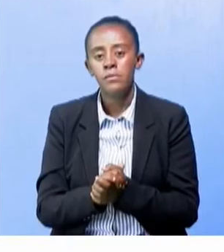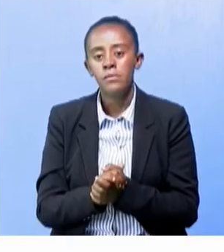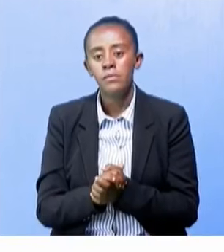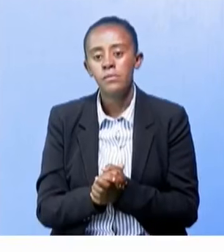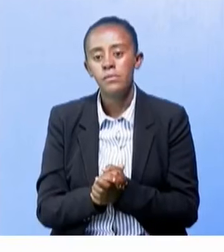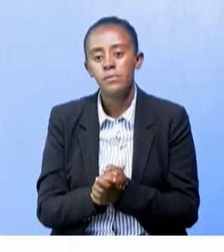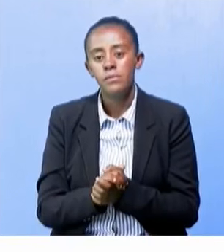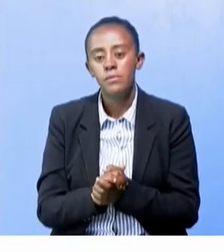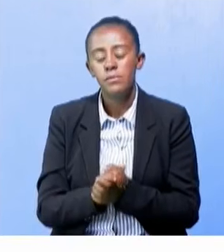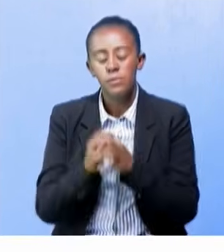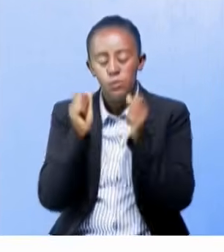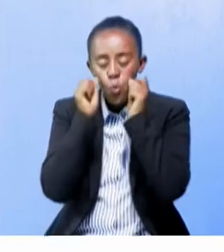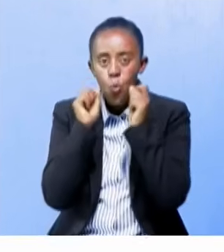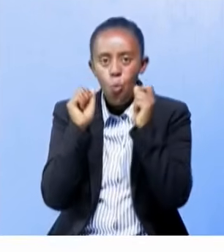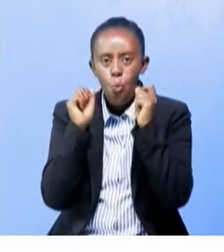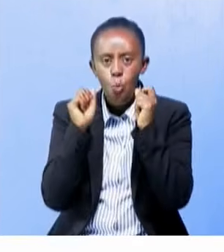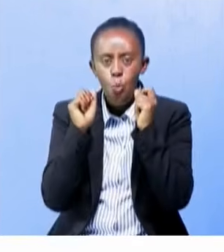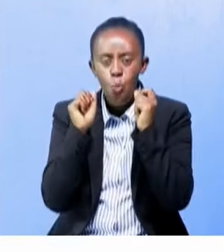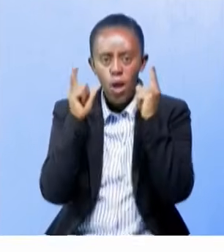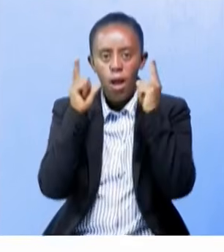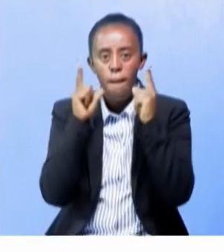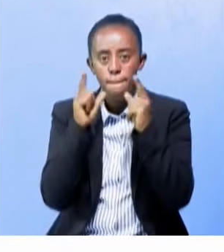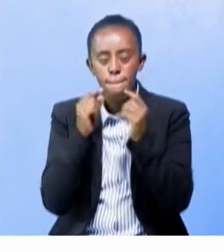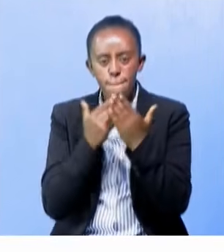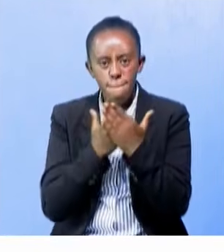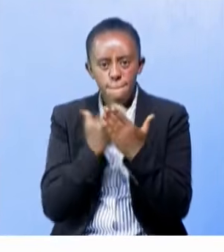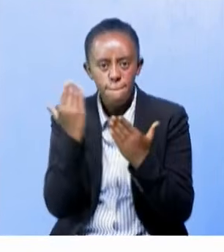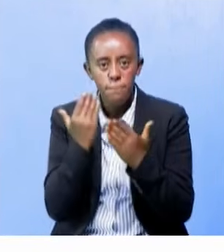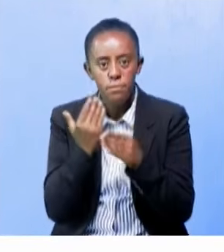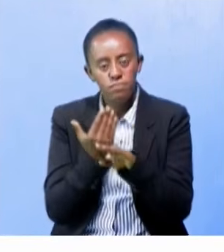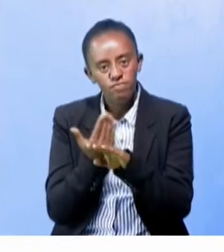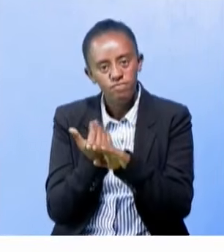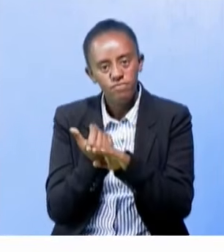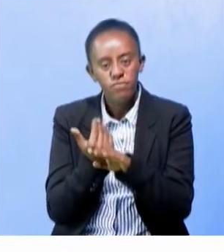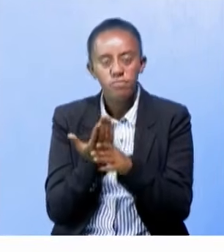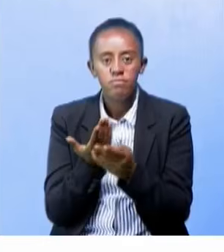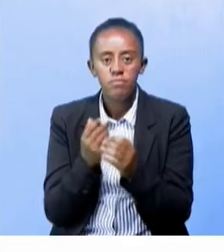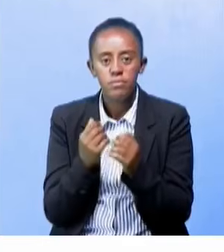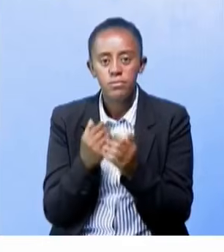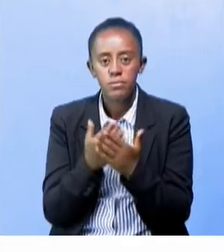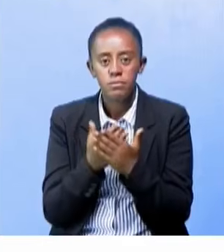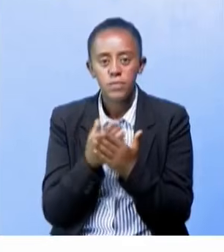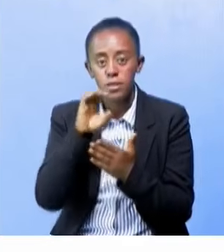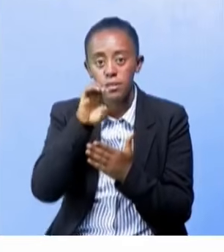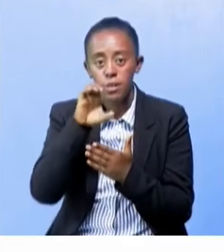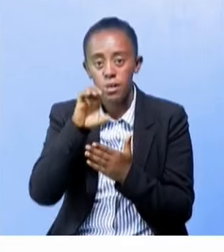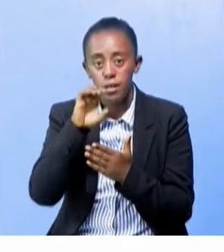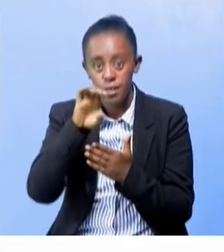wake up early. He didn't wake up early.